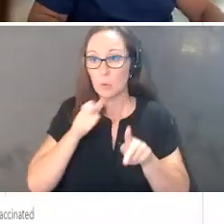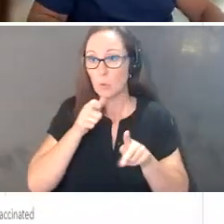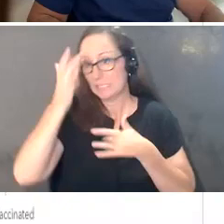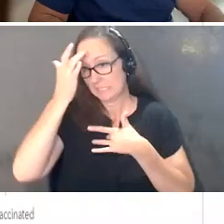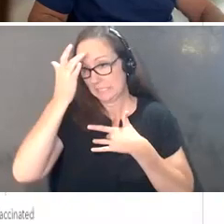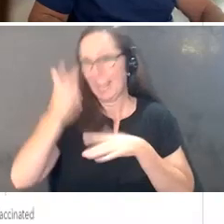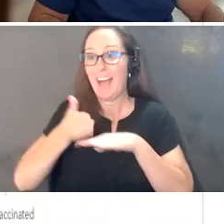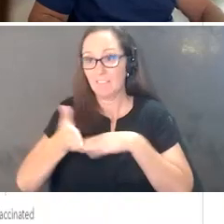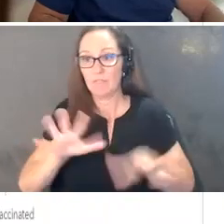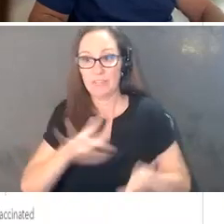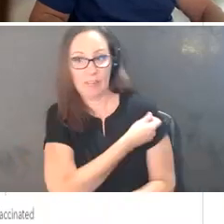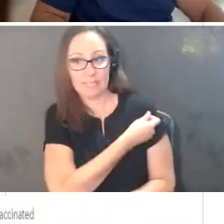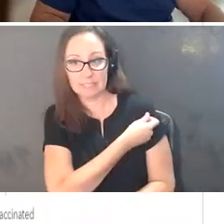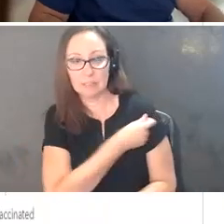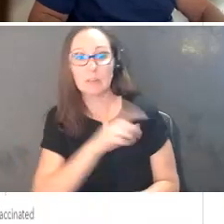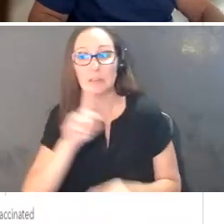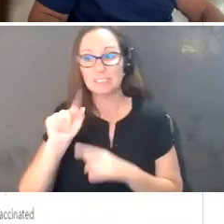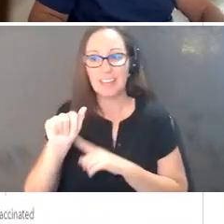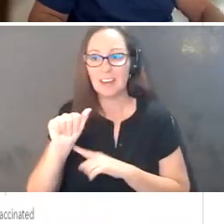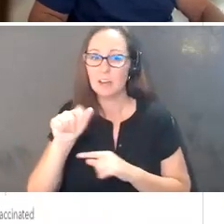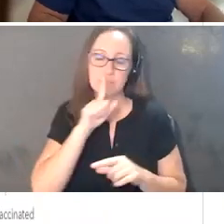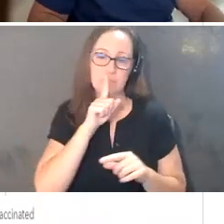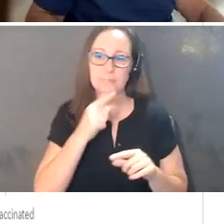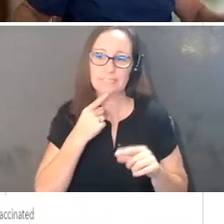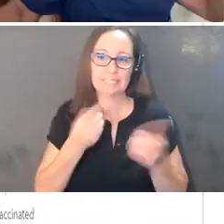So the data here doesn't say, but